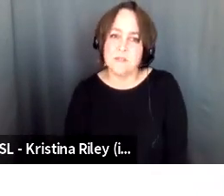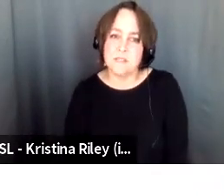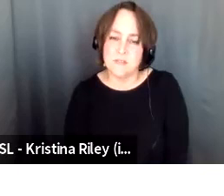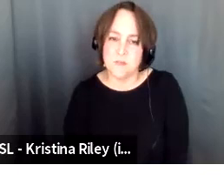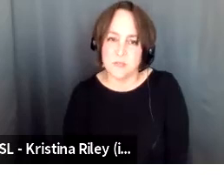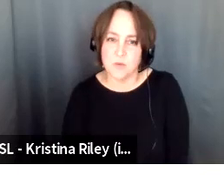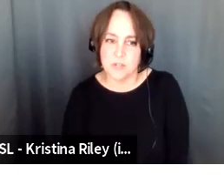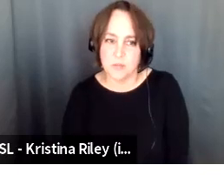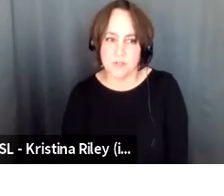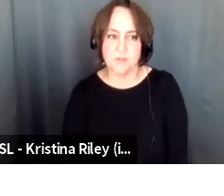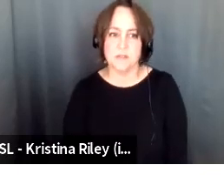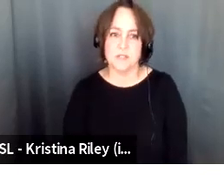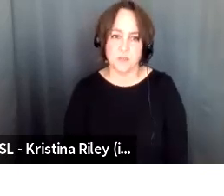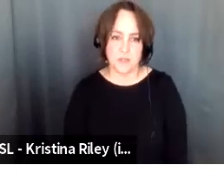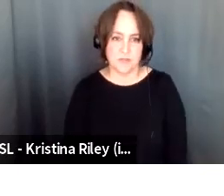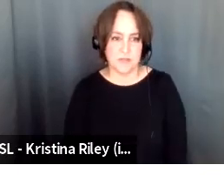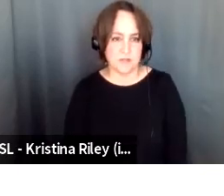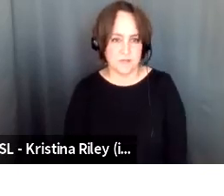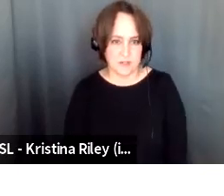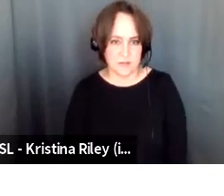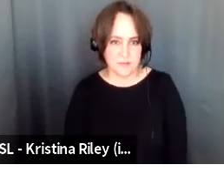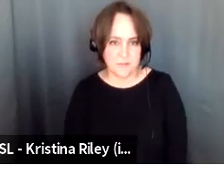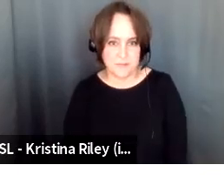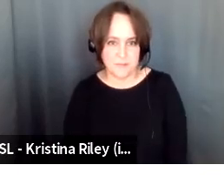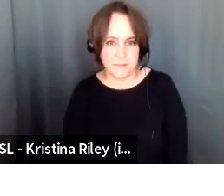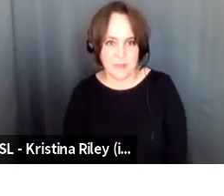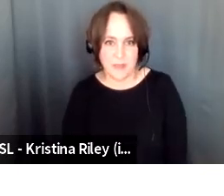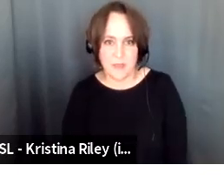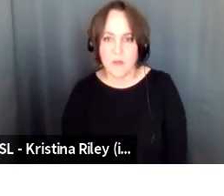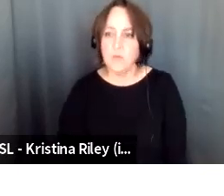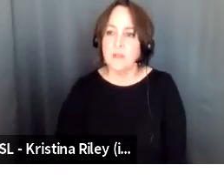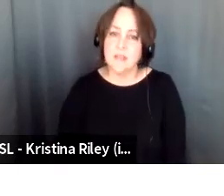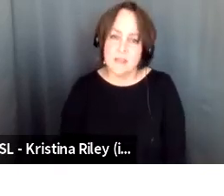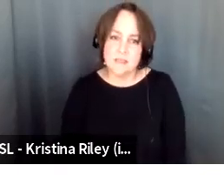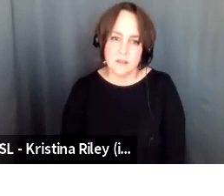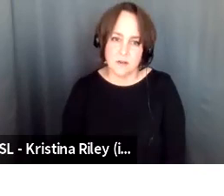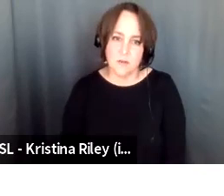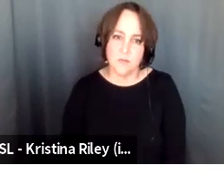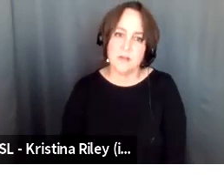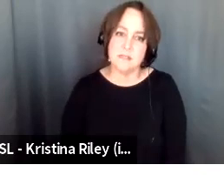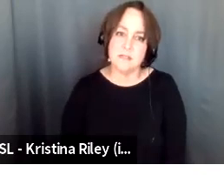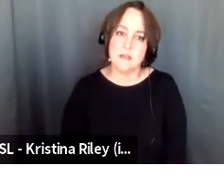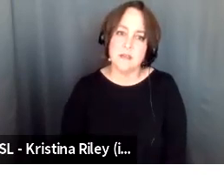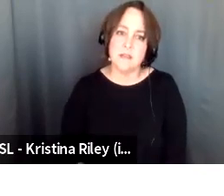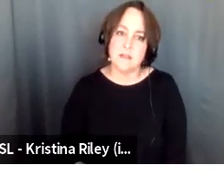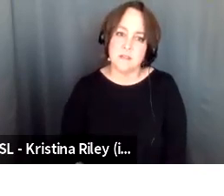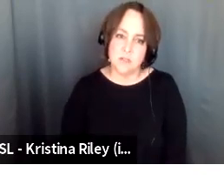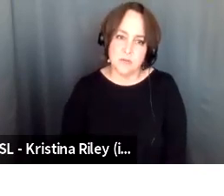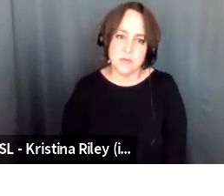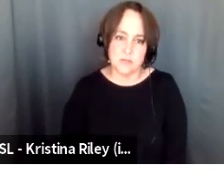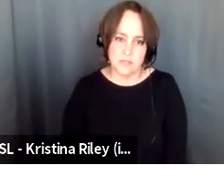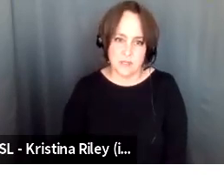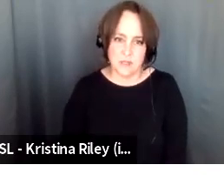The first DeafSpace workshop was hosted in spring of 2005. What led us here was that